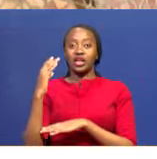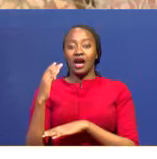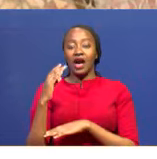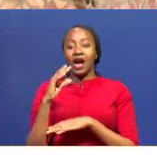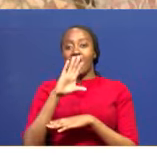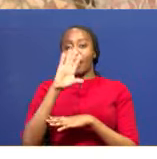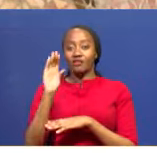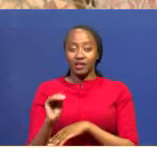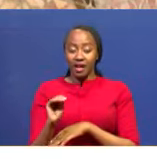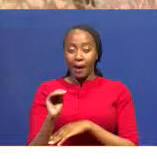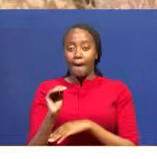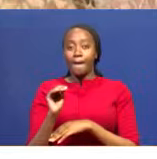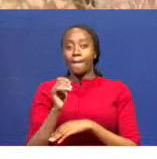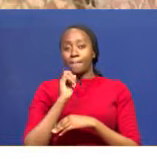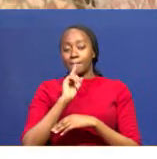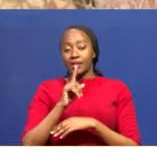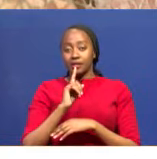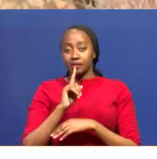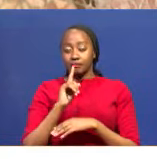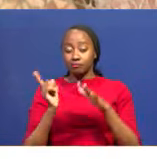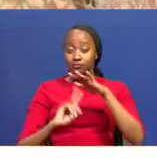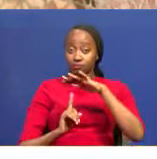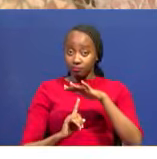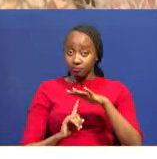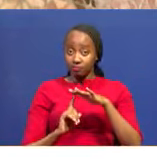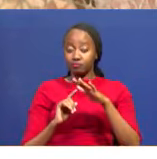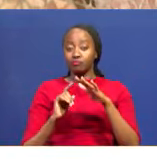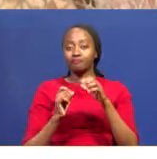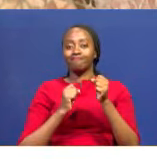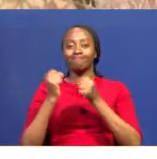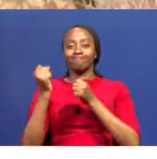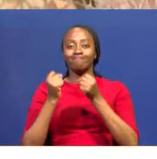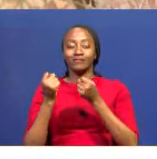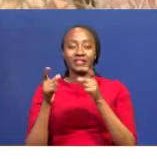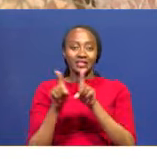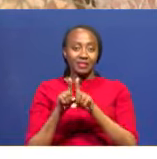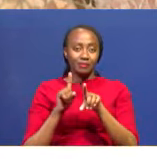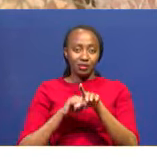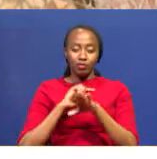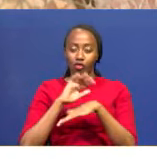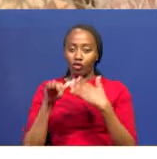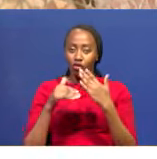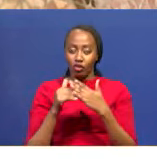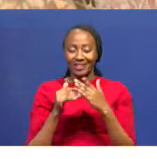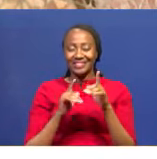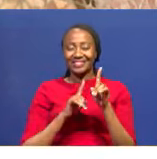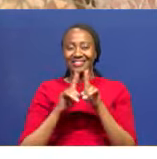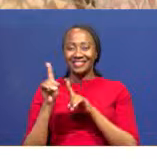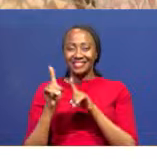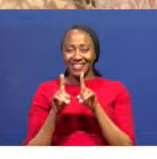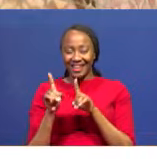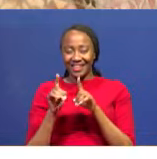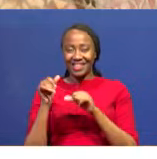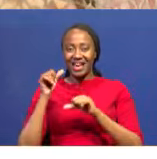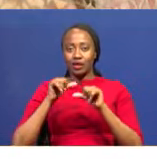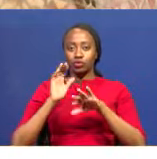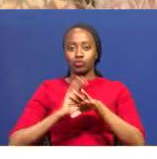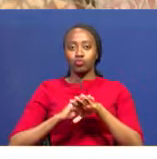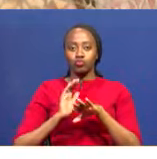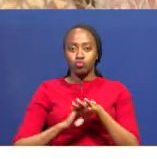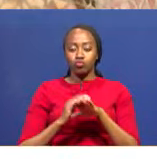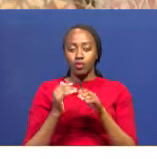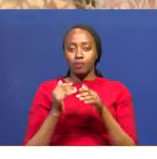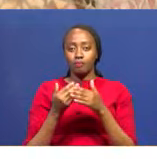Ministers' Transport and Communications. His political journey was intertwined with Kenya's democratic transition. He co-chaired